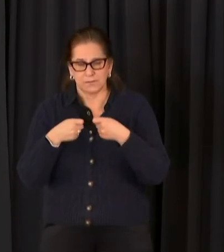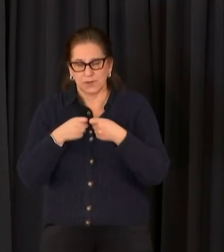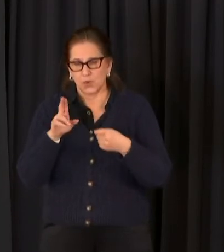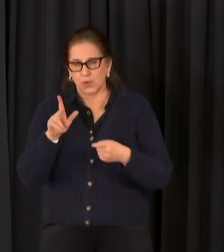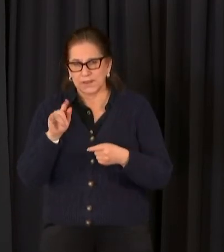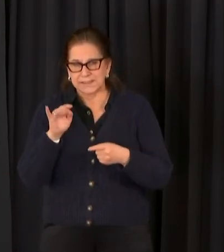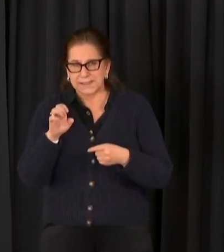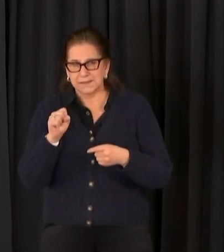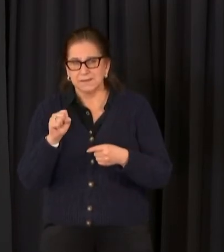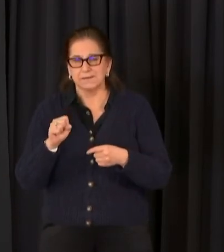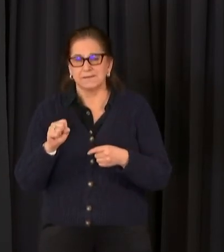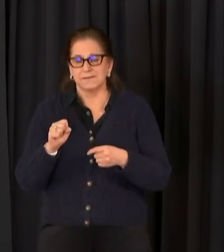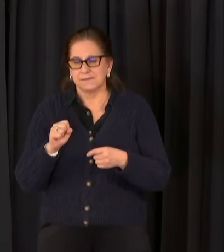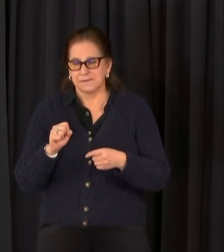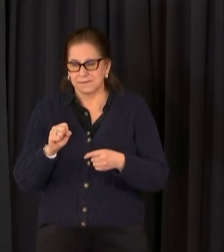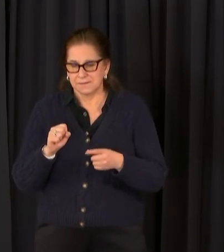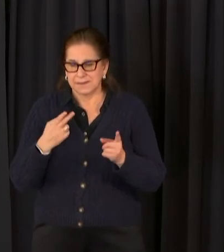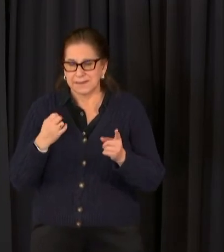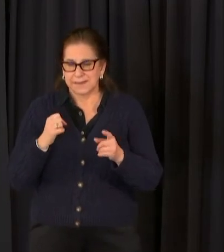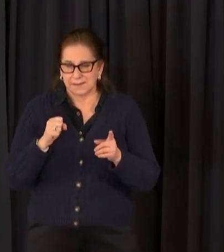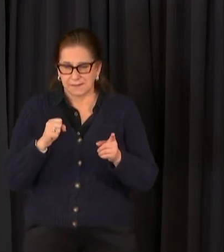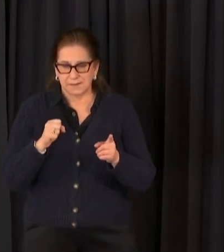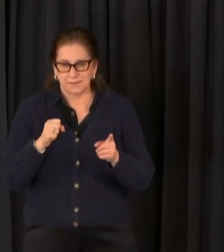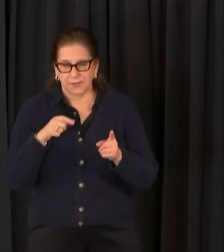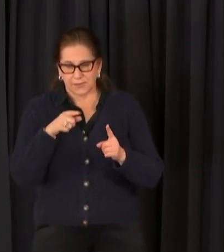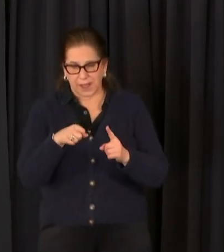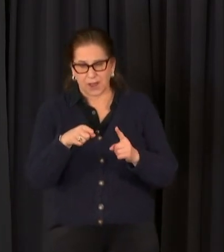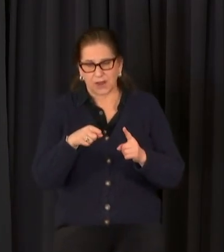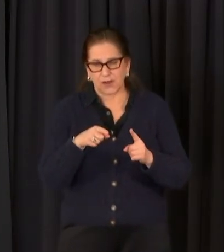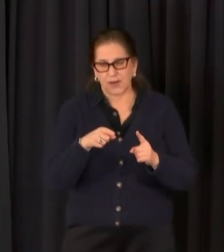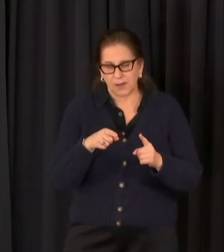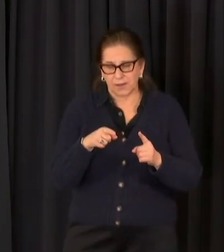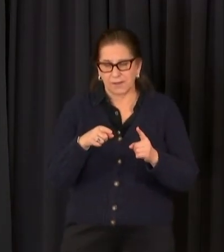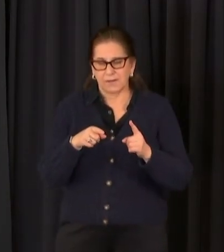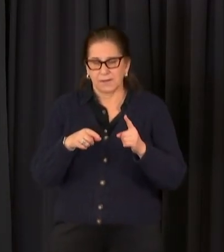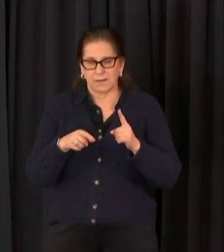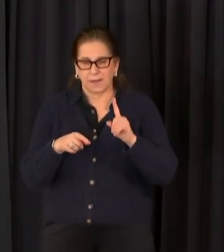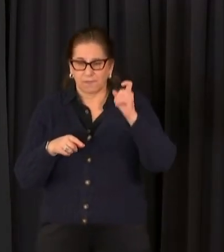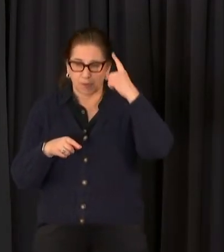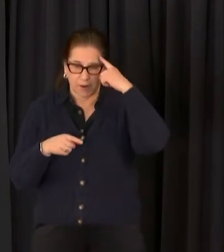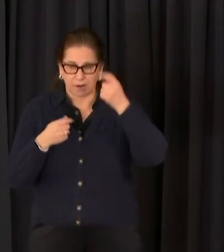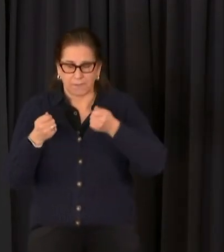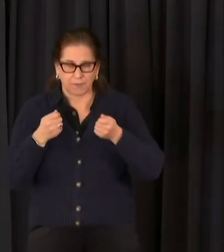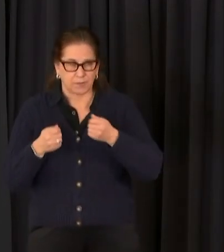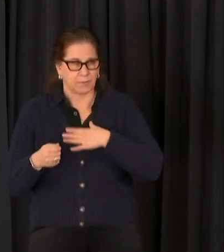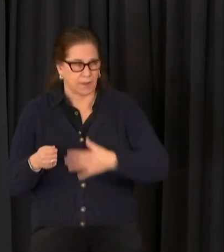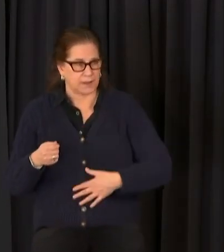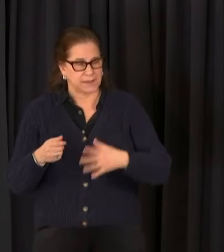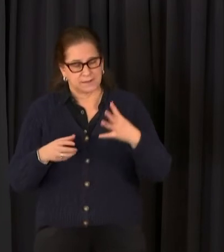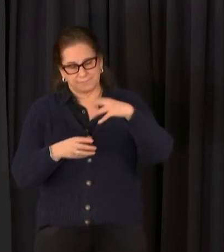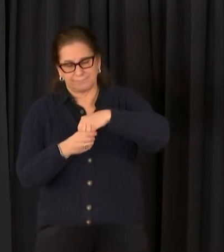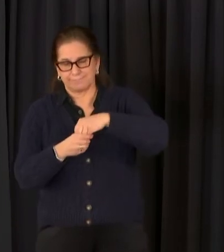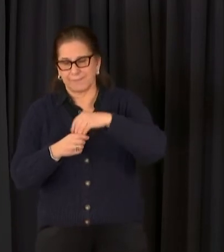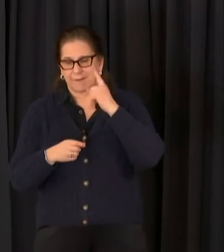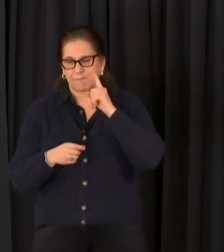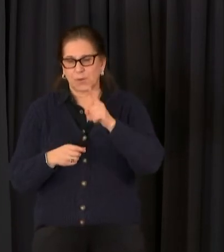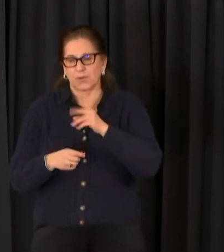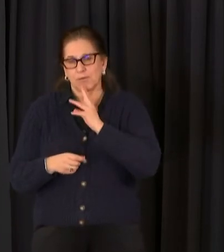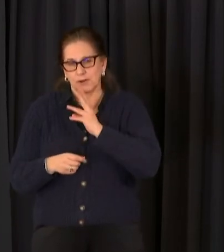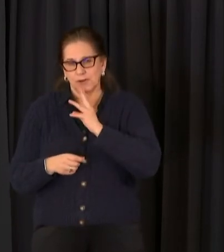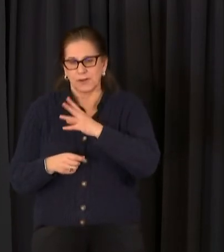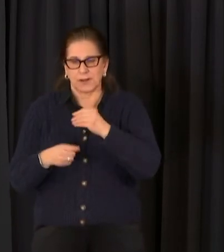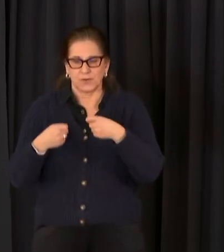I think in being on a governing body of a utility is direct